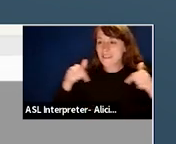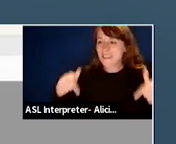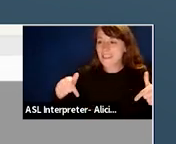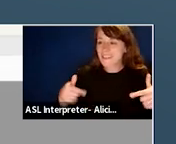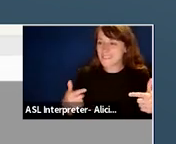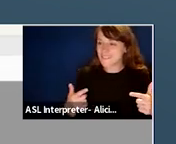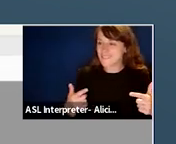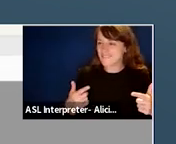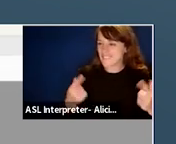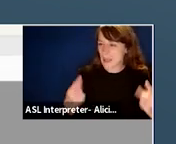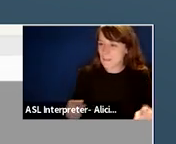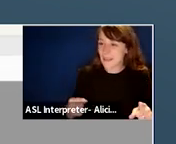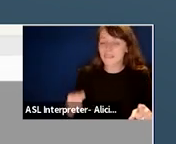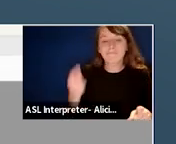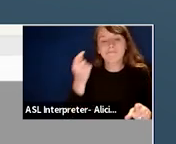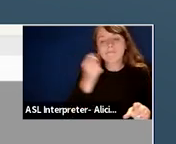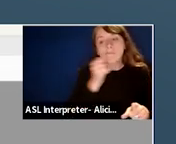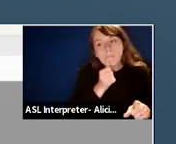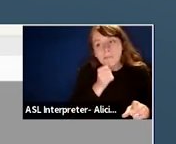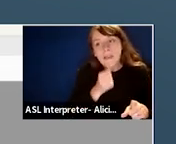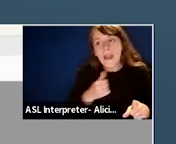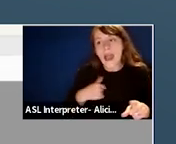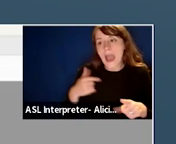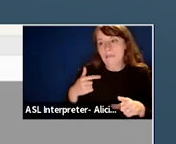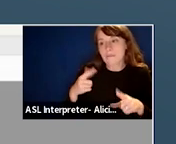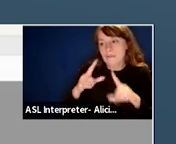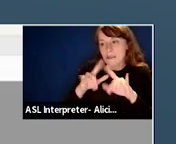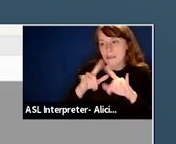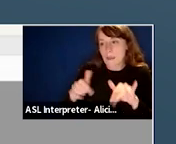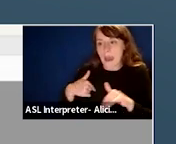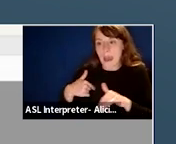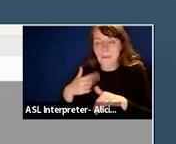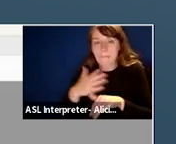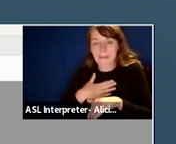at a kid baseball game, so excuse any background noise.